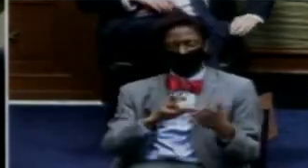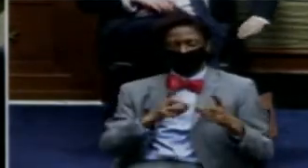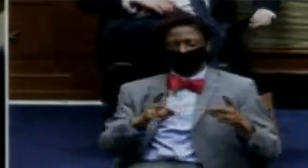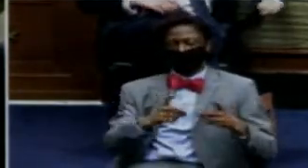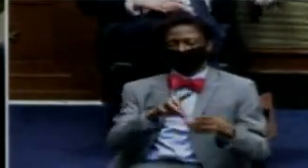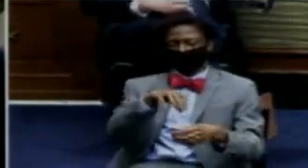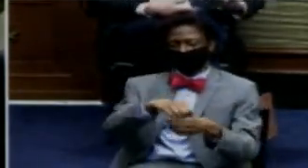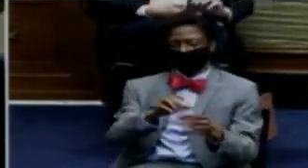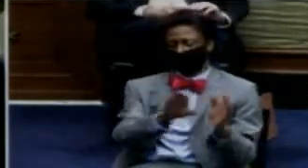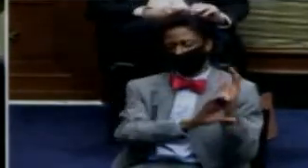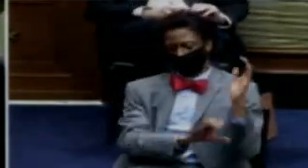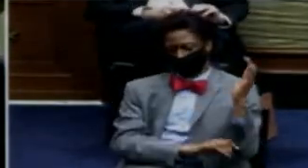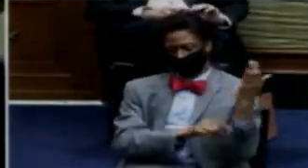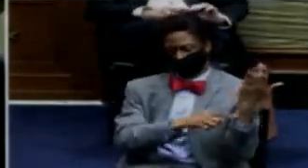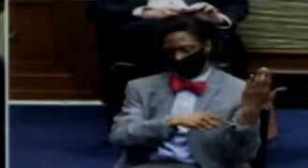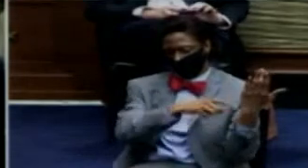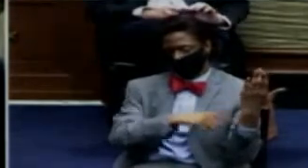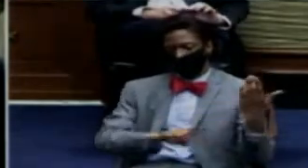are the forts